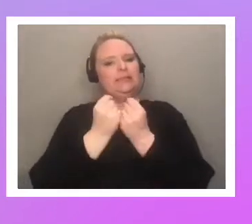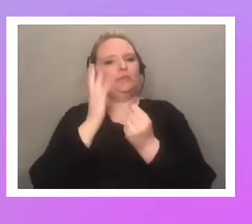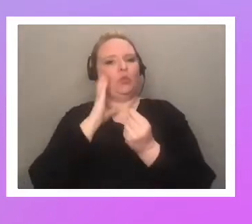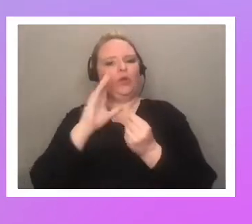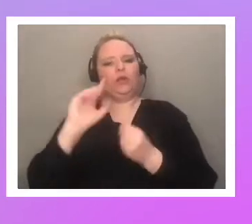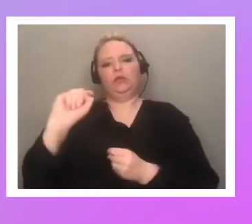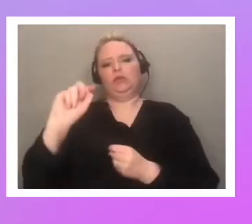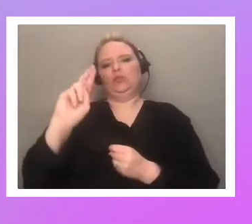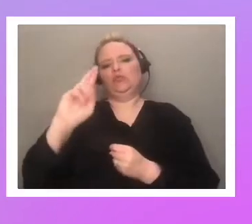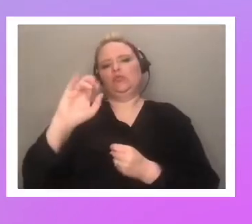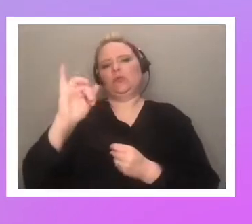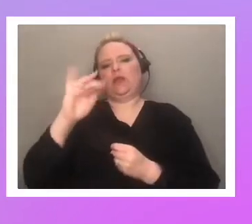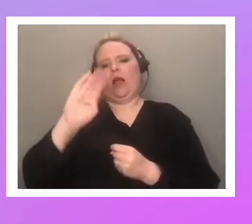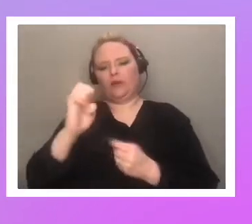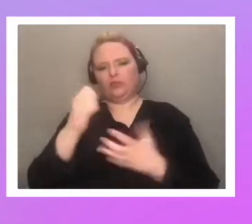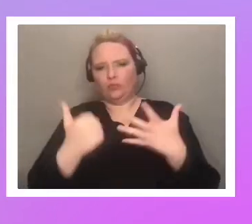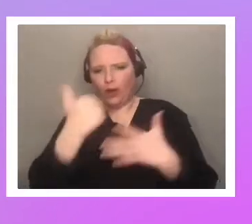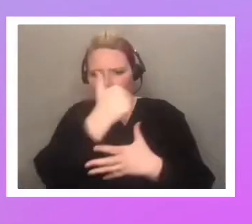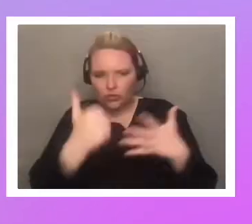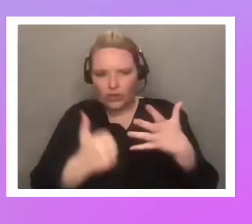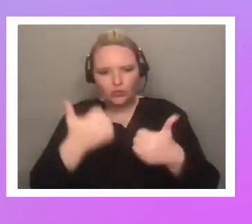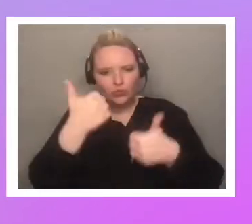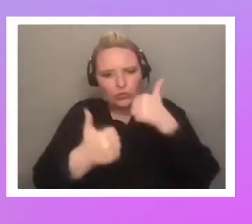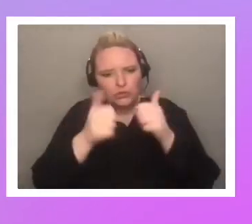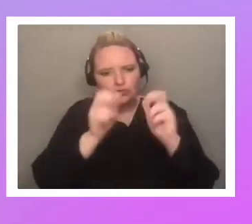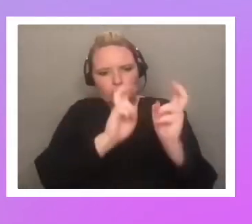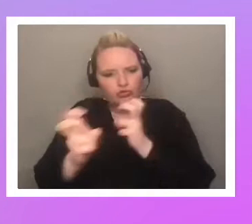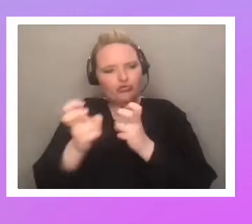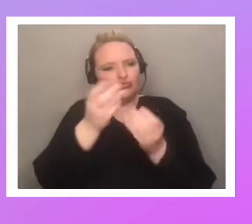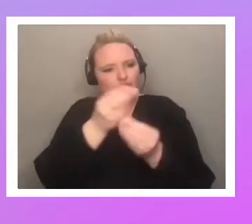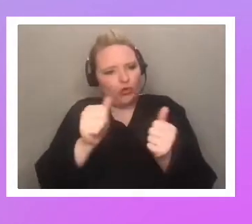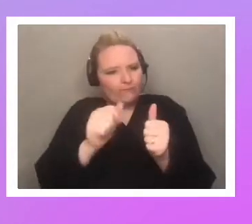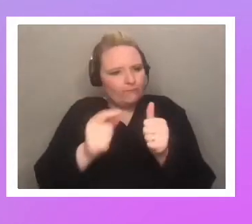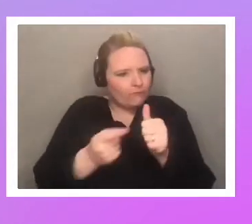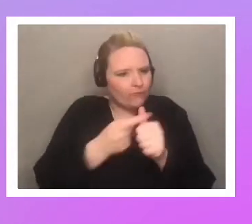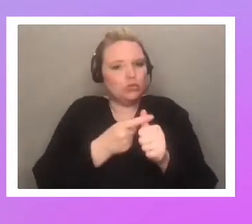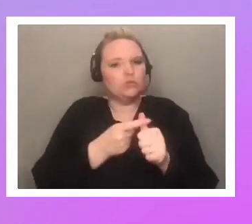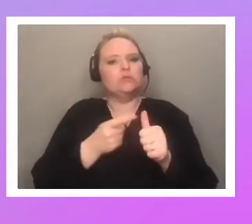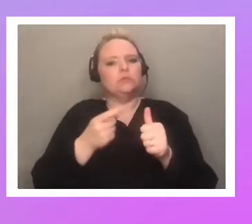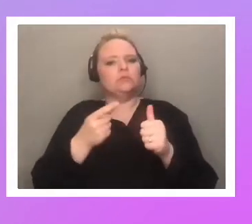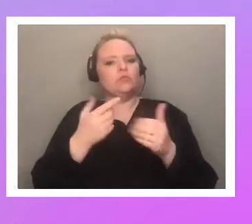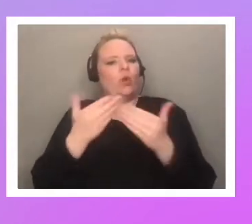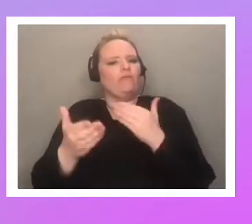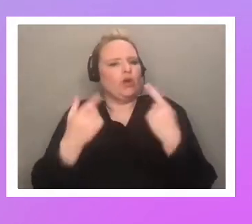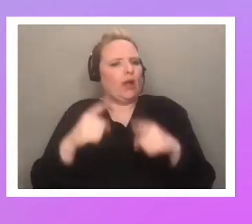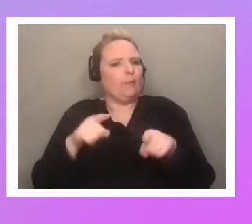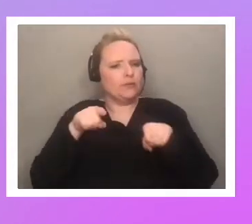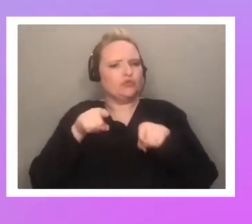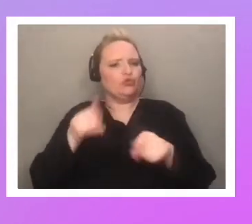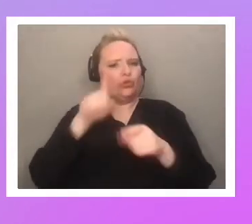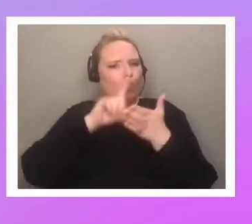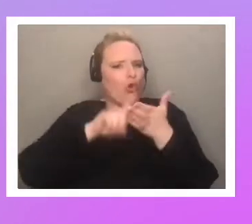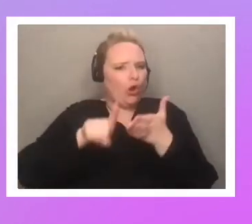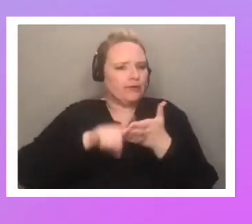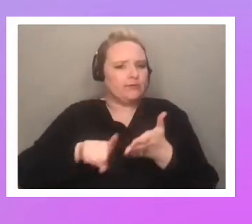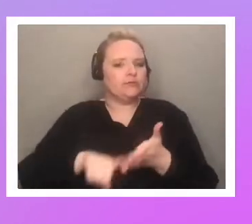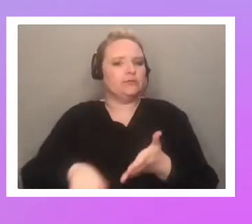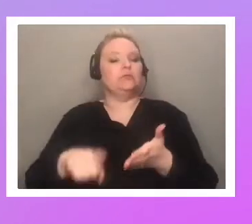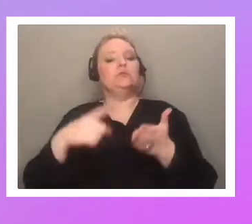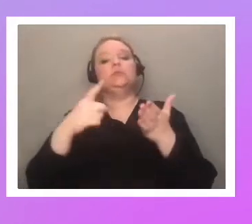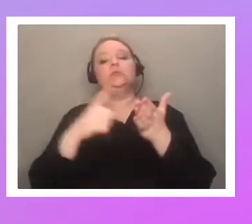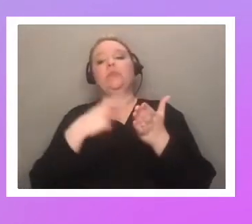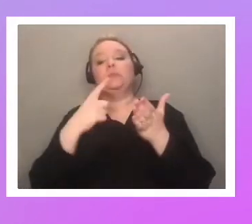triage, organize, and work on issues found during the audit. And